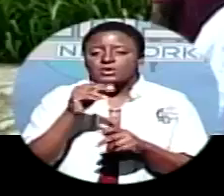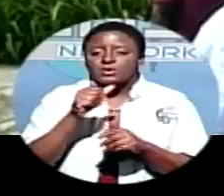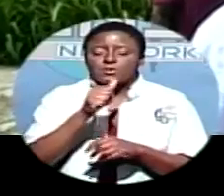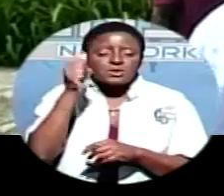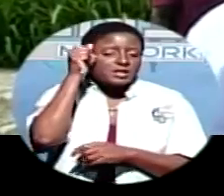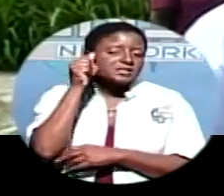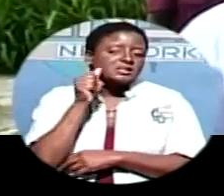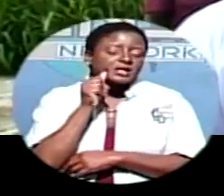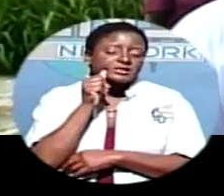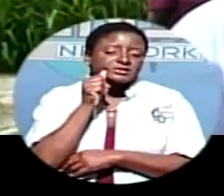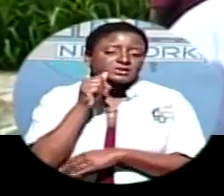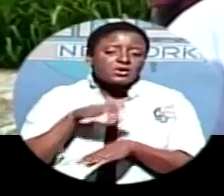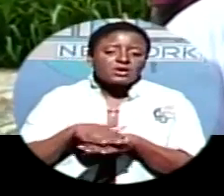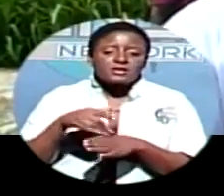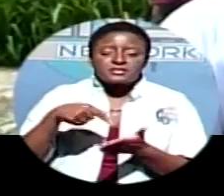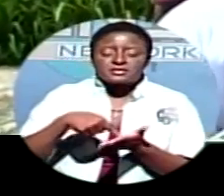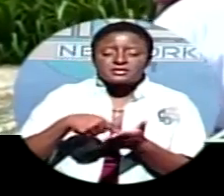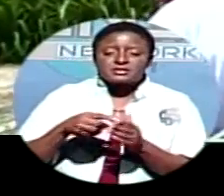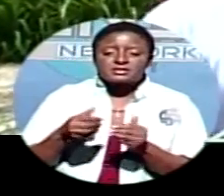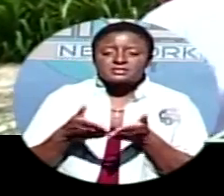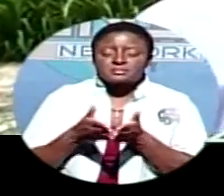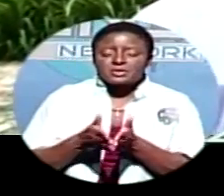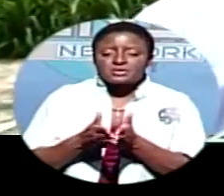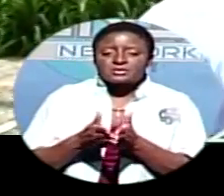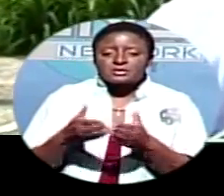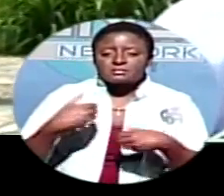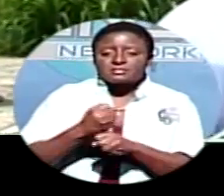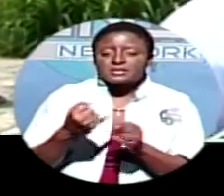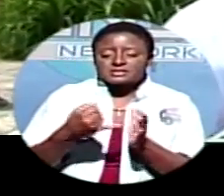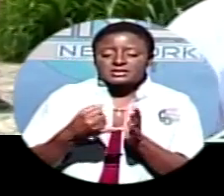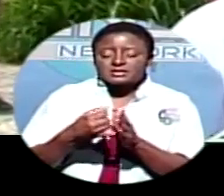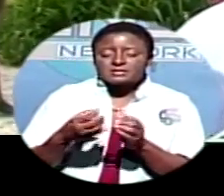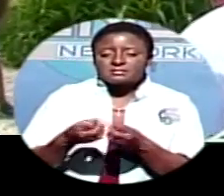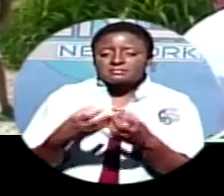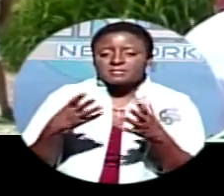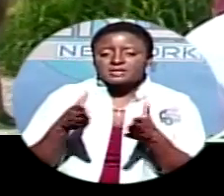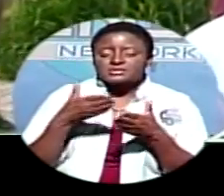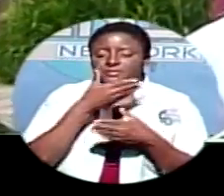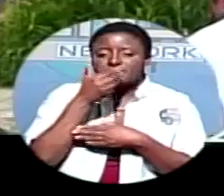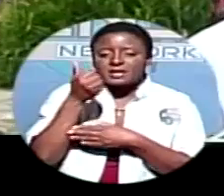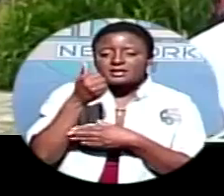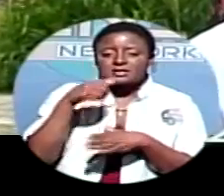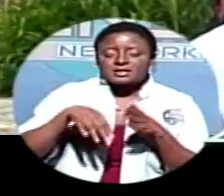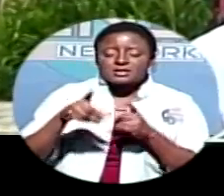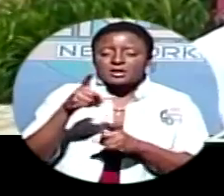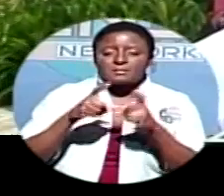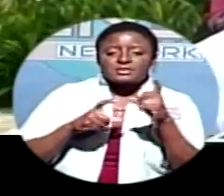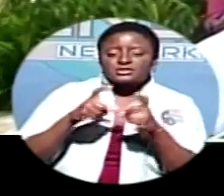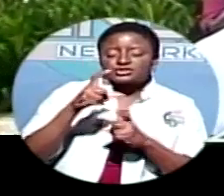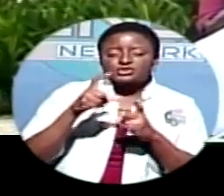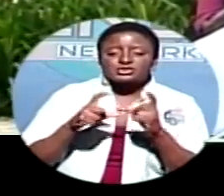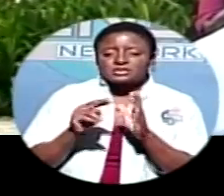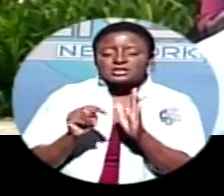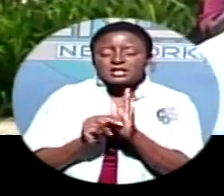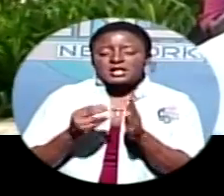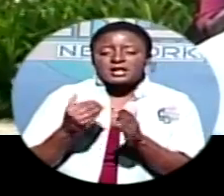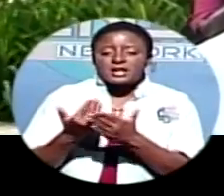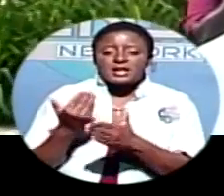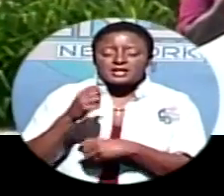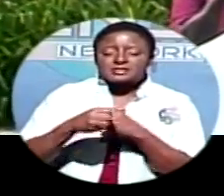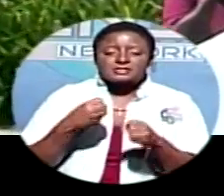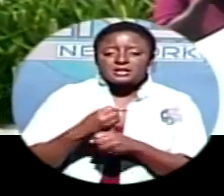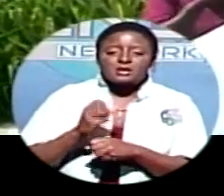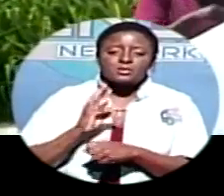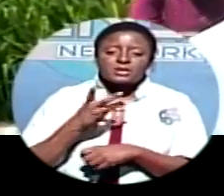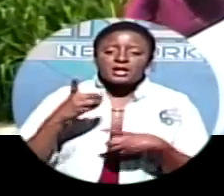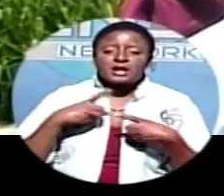so it makes it much better in terms of competition. Because last year, you wouldn't believe, we had about 4 or 5